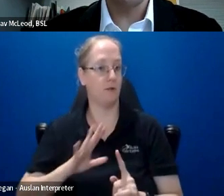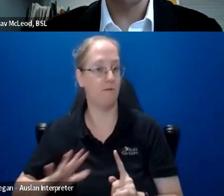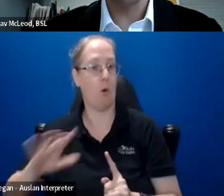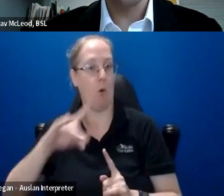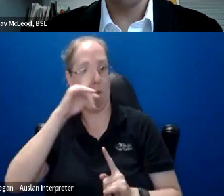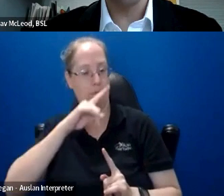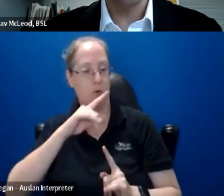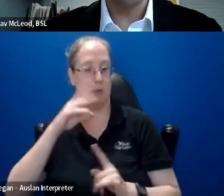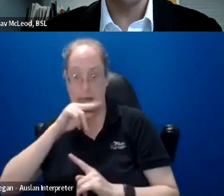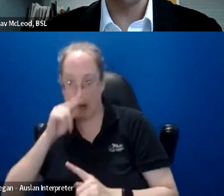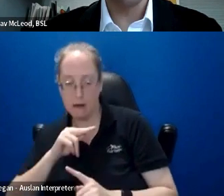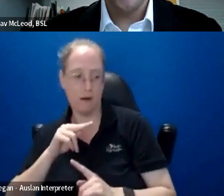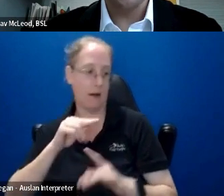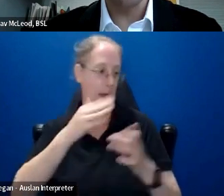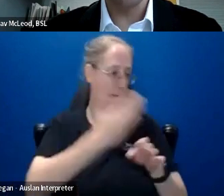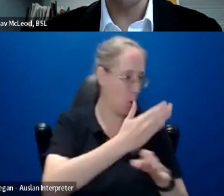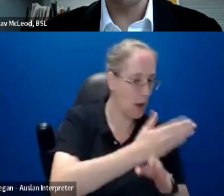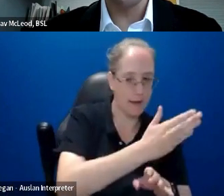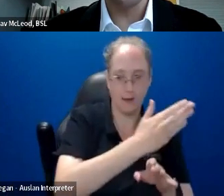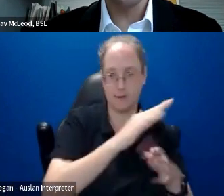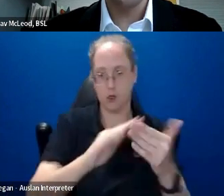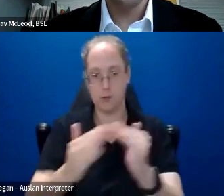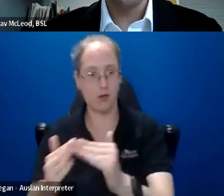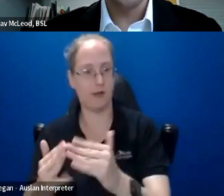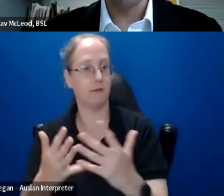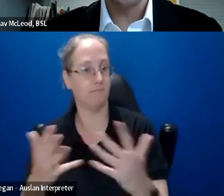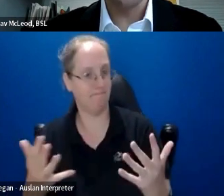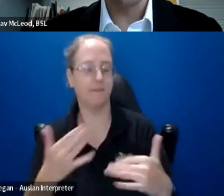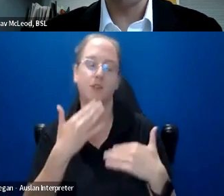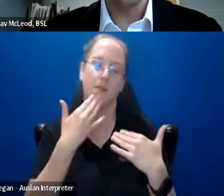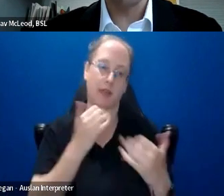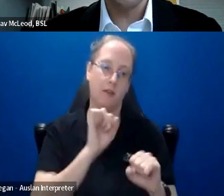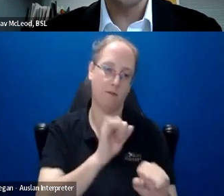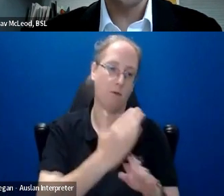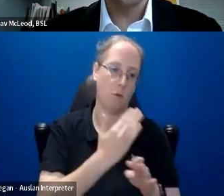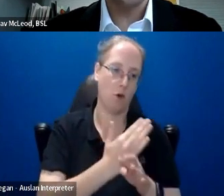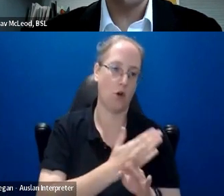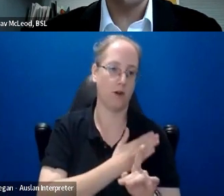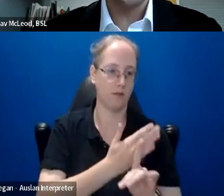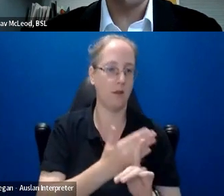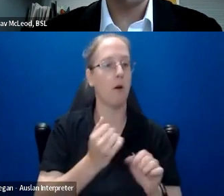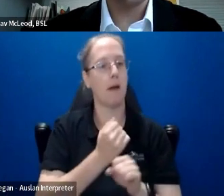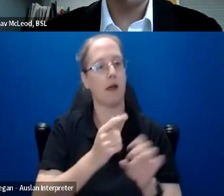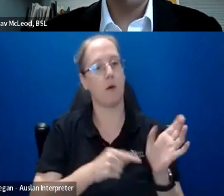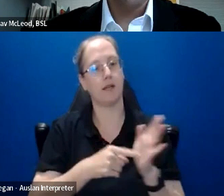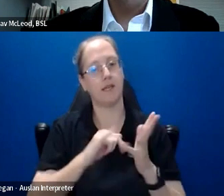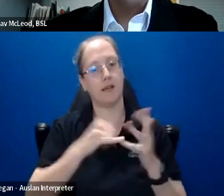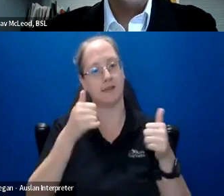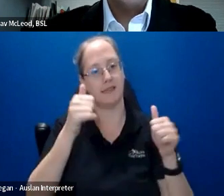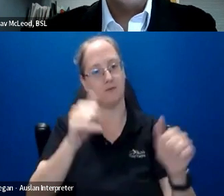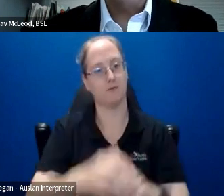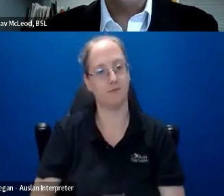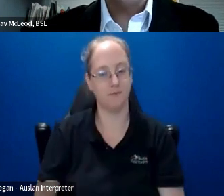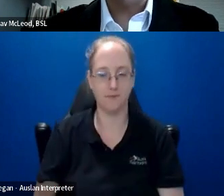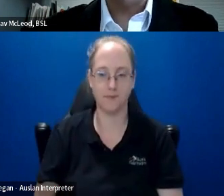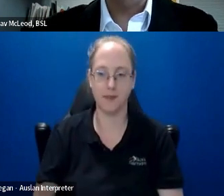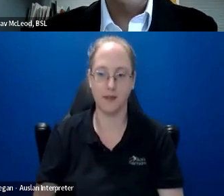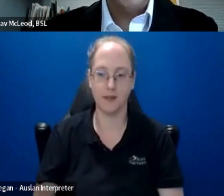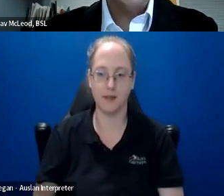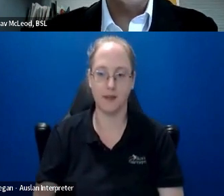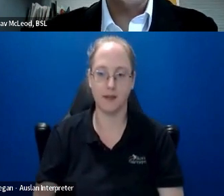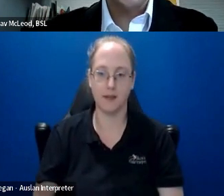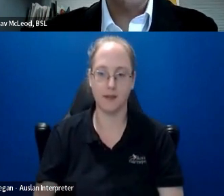for governments, for communities. So thank you for all the work you've done to make YTS such a success. And I want to